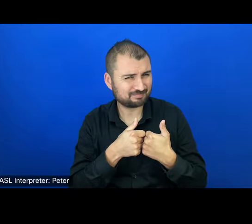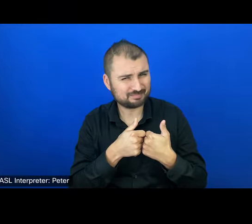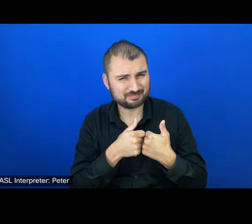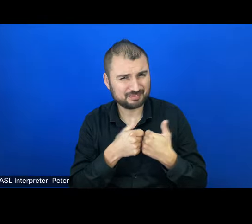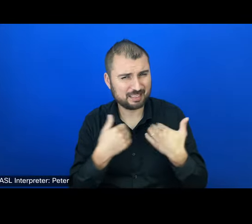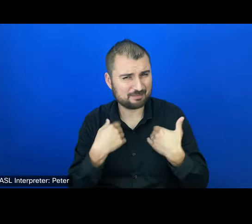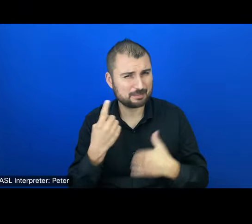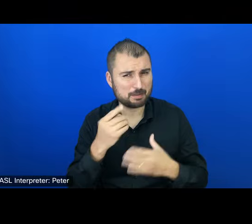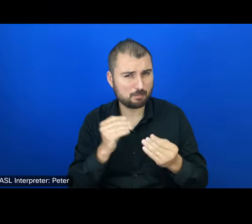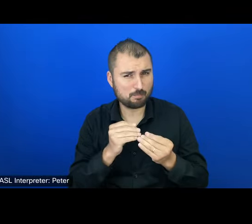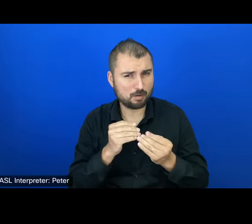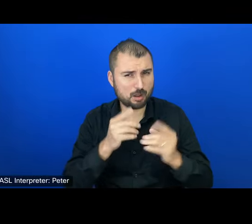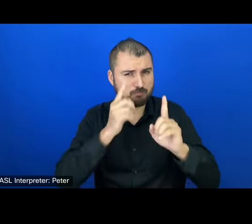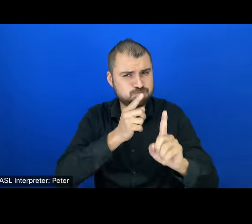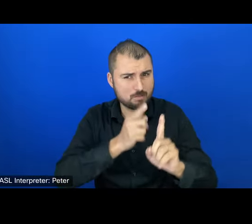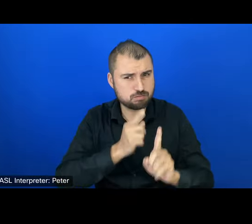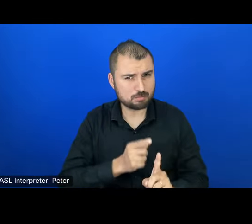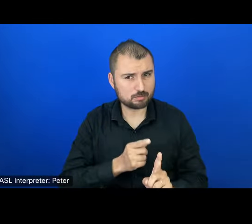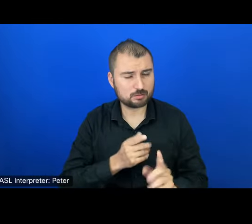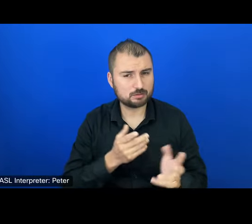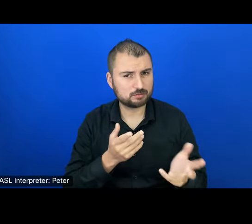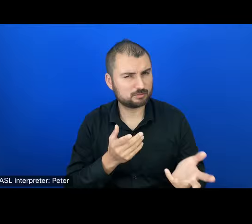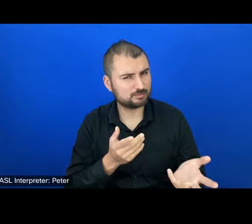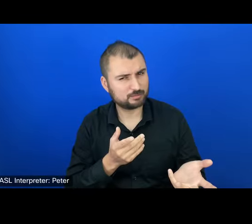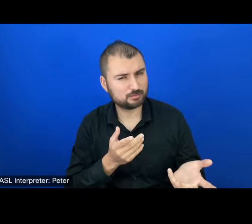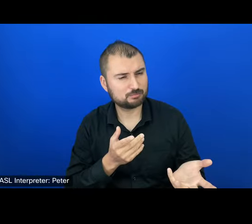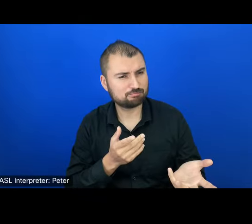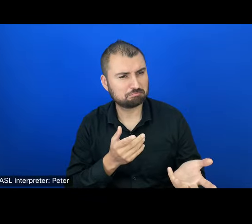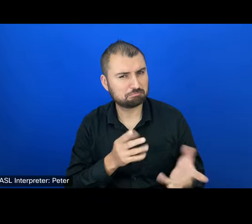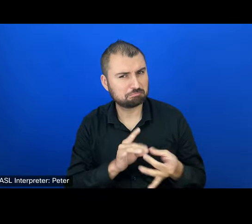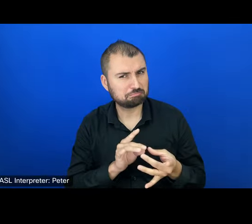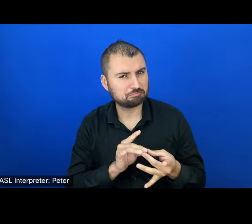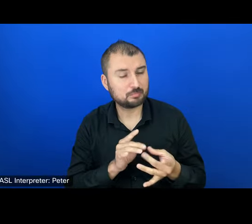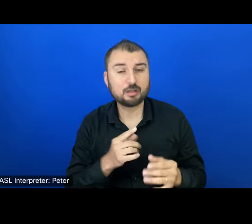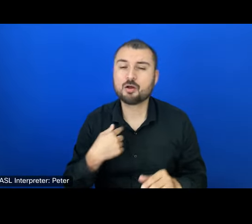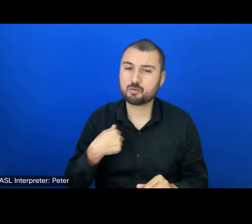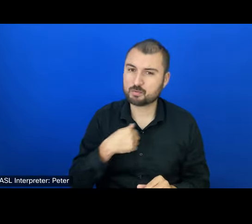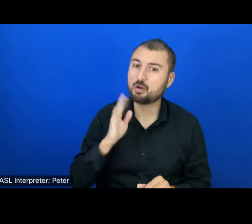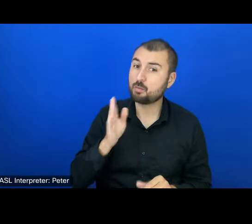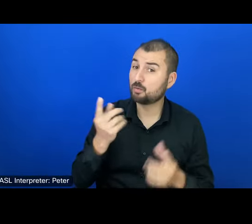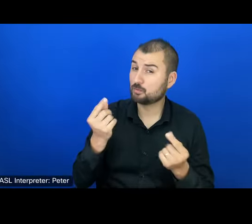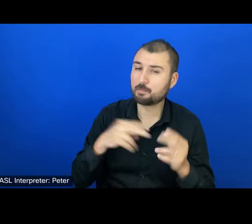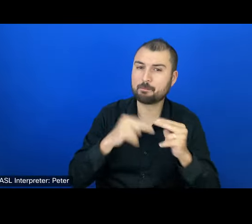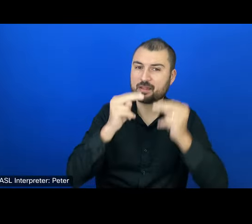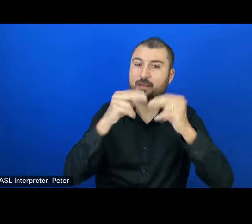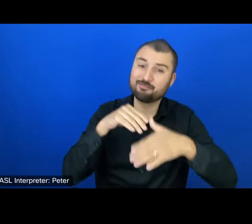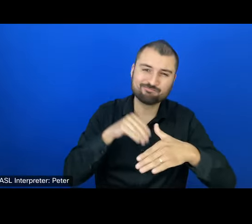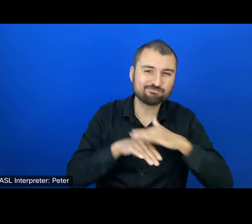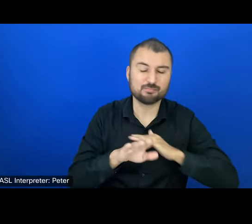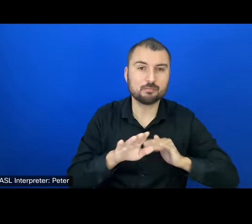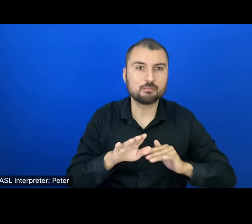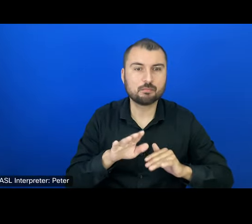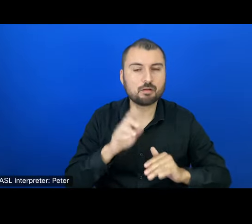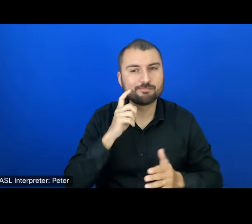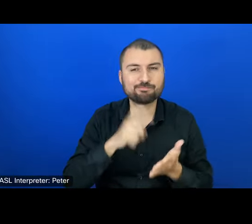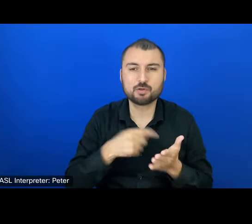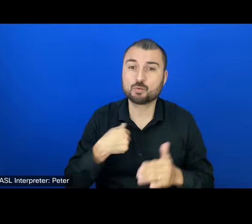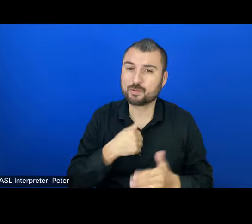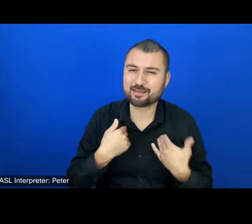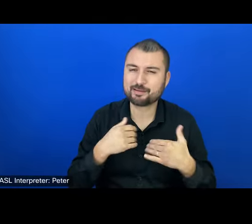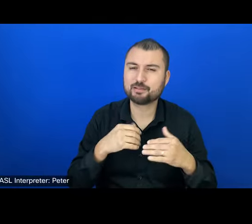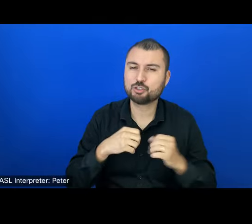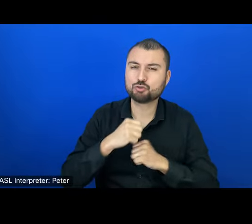concise, even. We will get into a structure and find out all of a sudden we have some structural problems we didn't